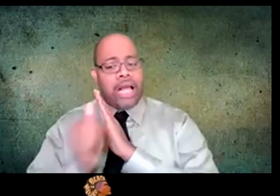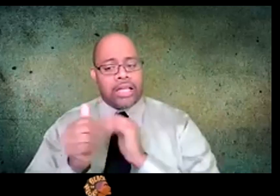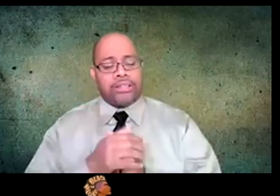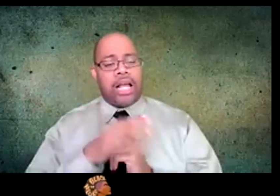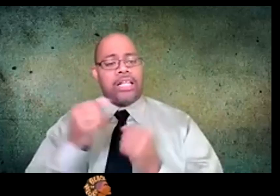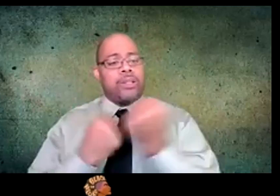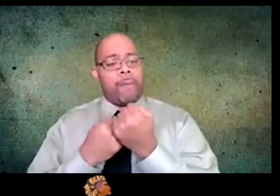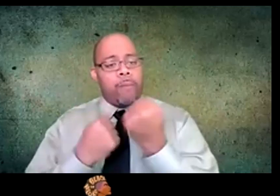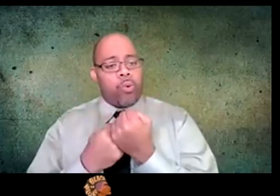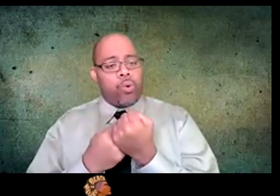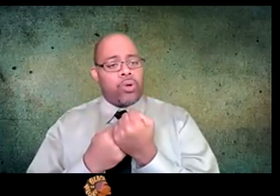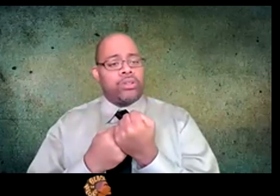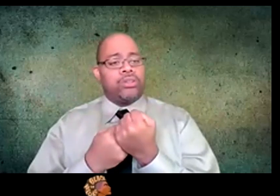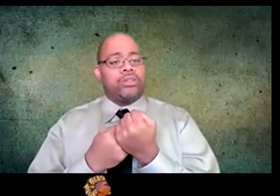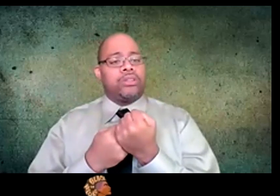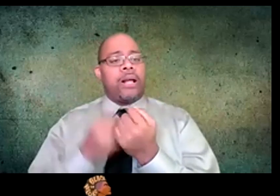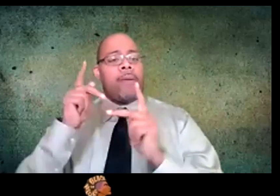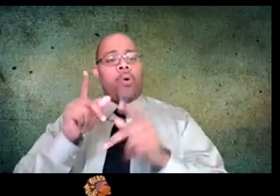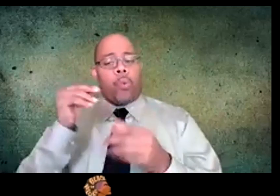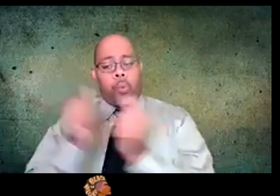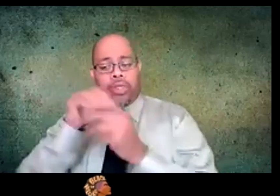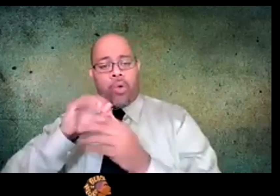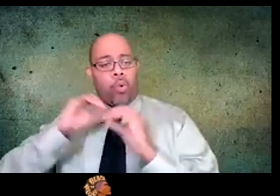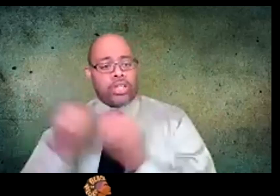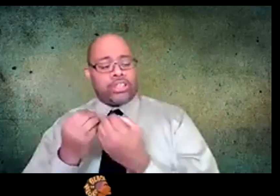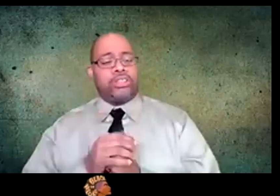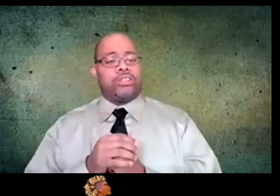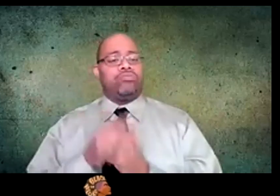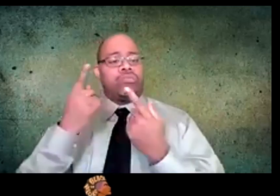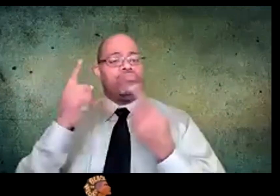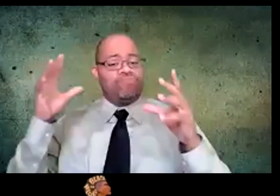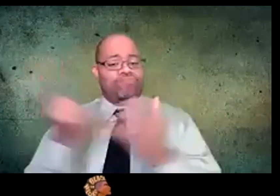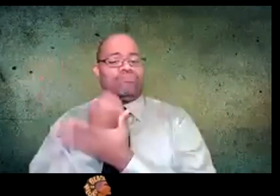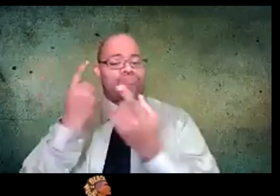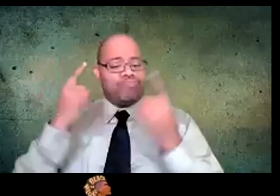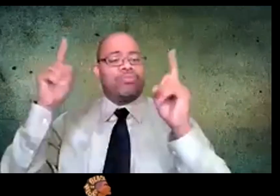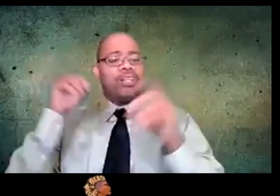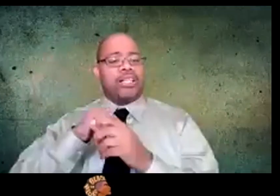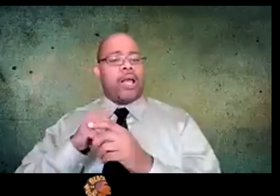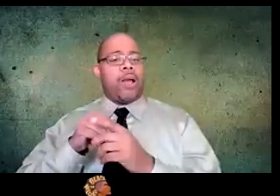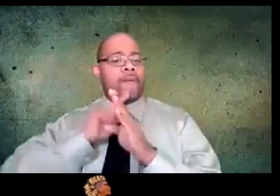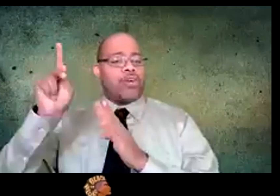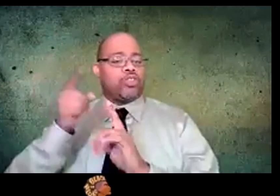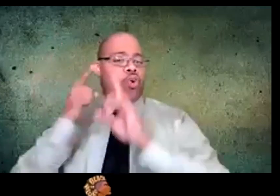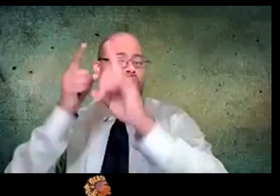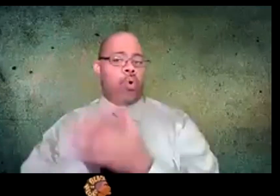supporting the folks within our organization in terms of achieving their individual professional goals.